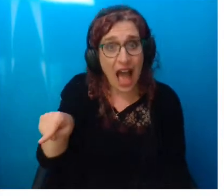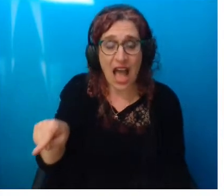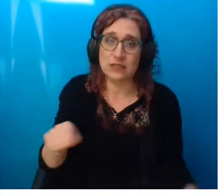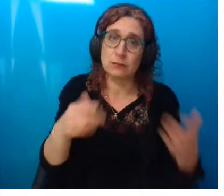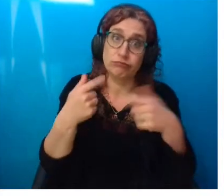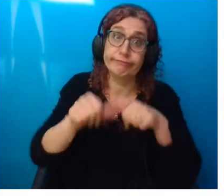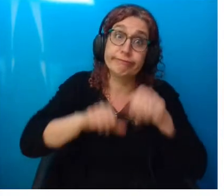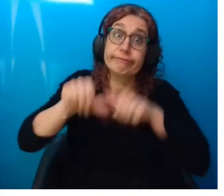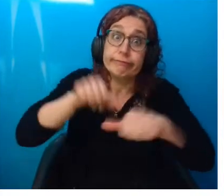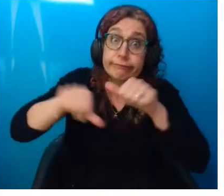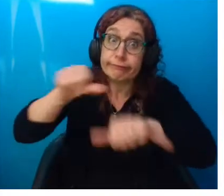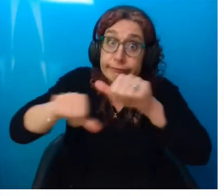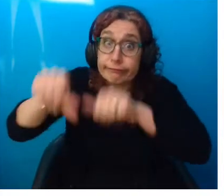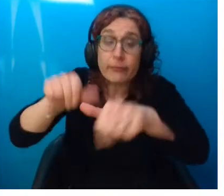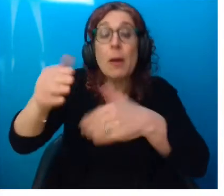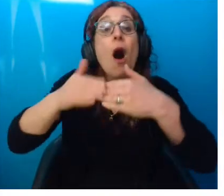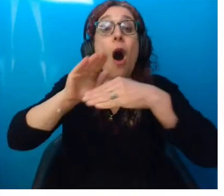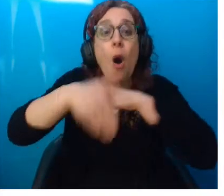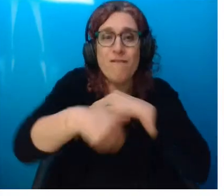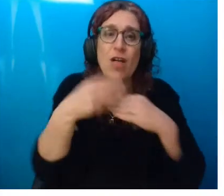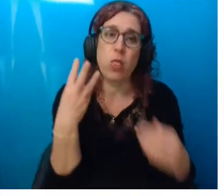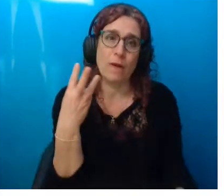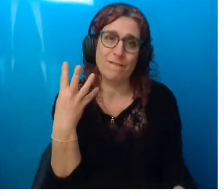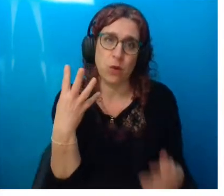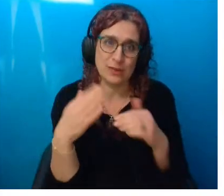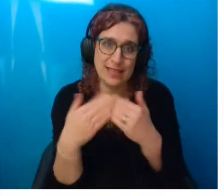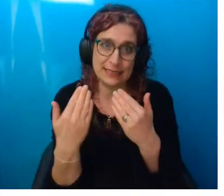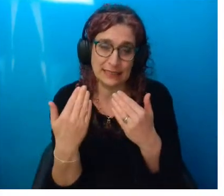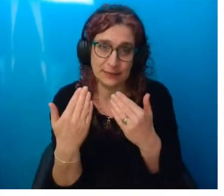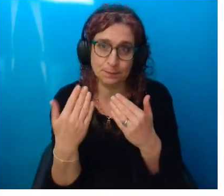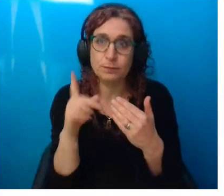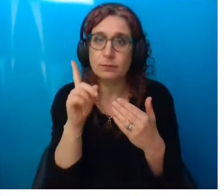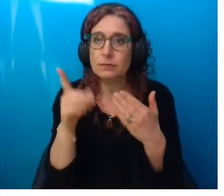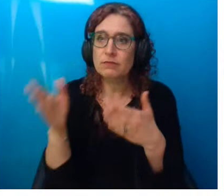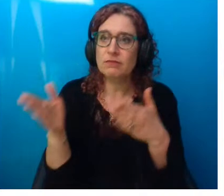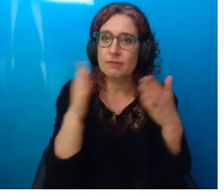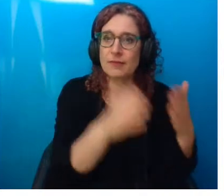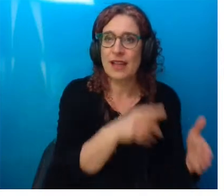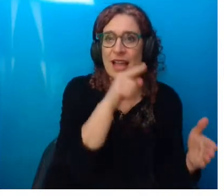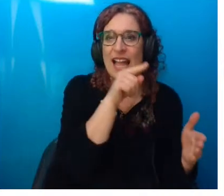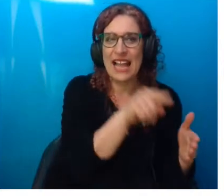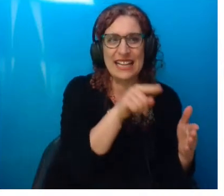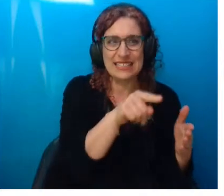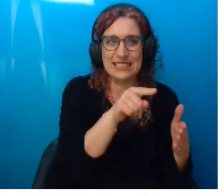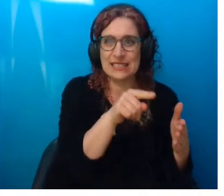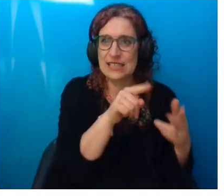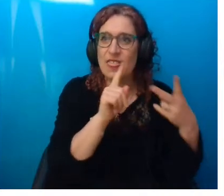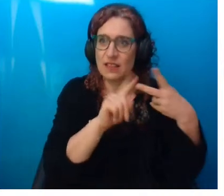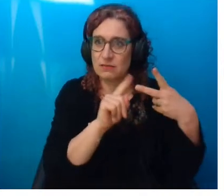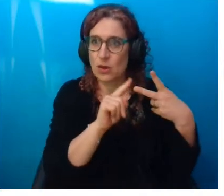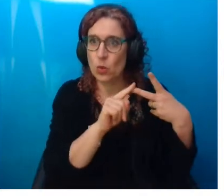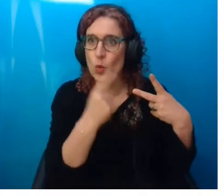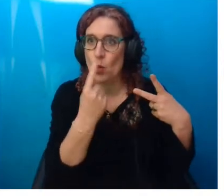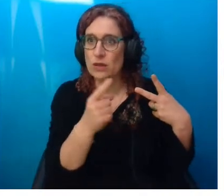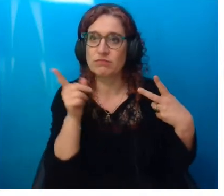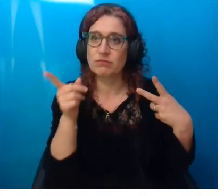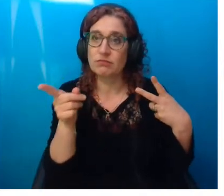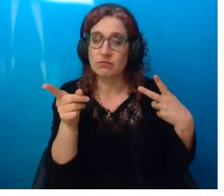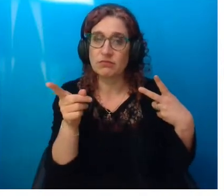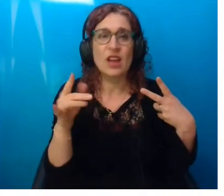The other types are vasomotor or senile rhinitis, which is just clear runny nasal discharge from the